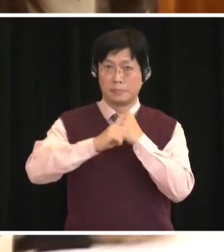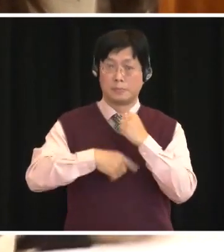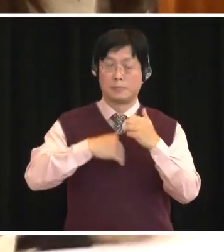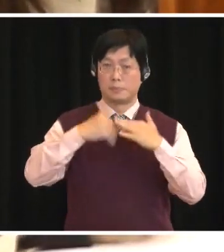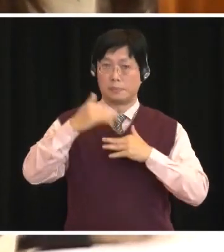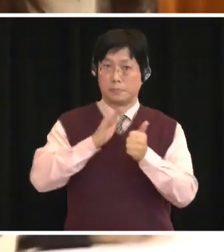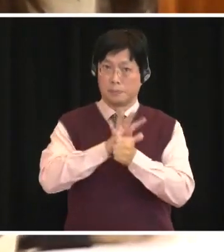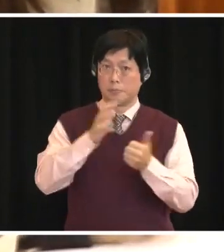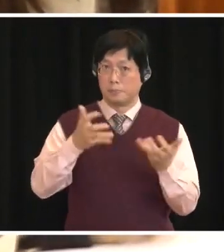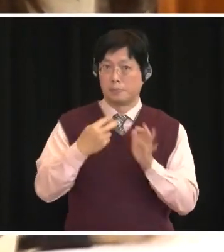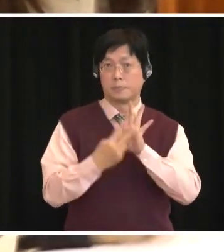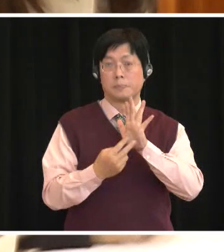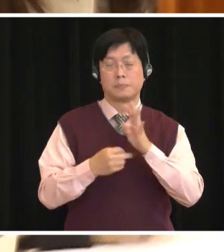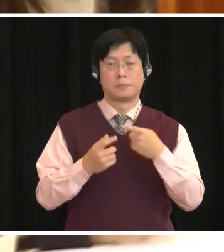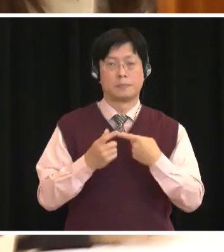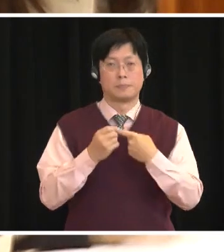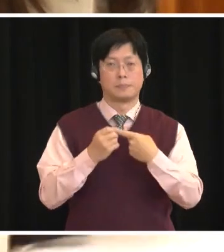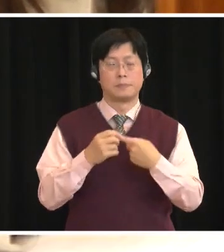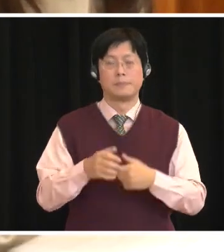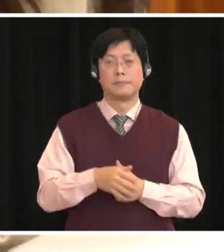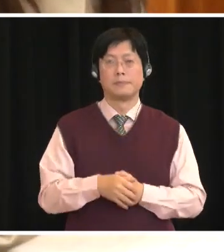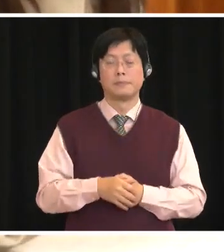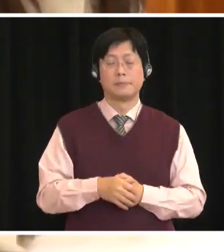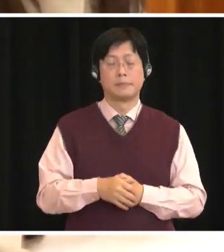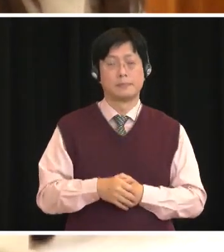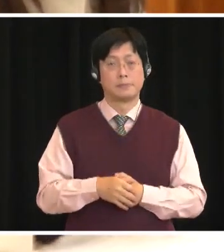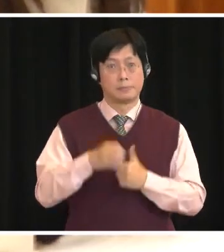want to add more information to legal aid.